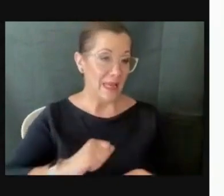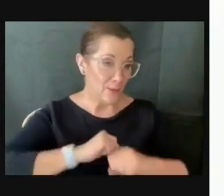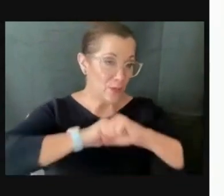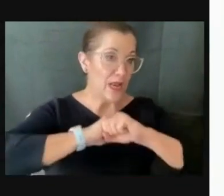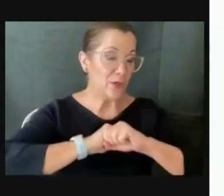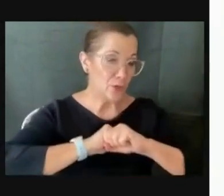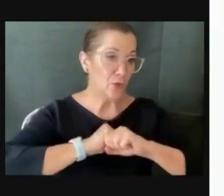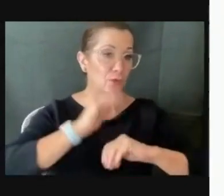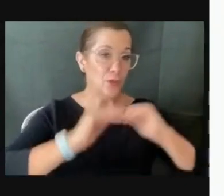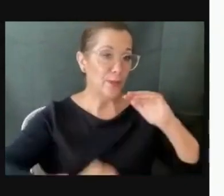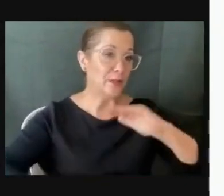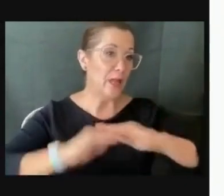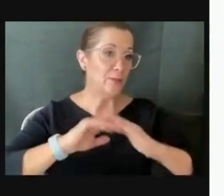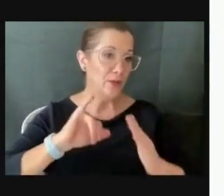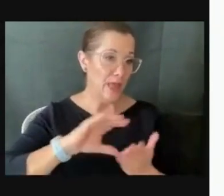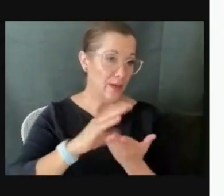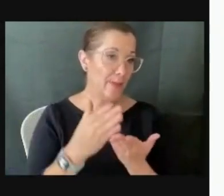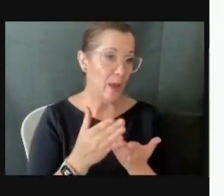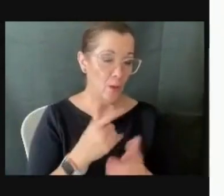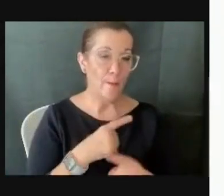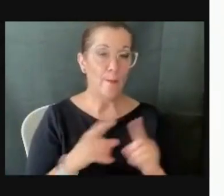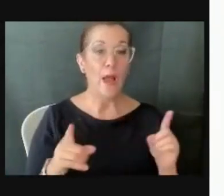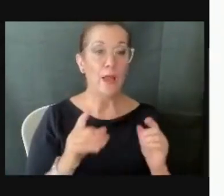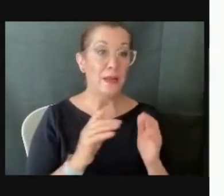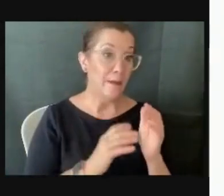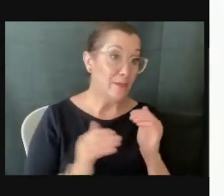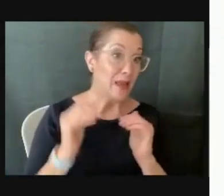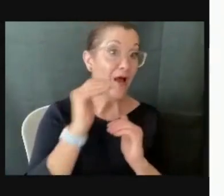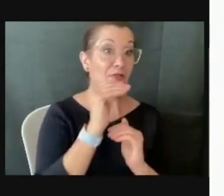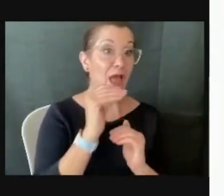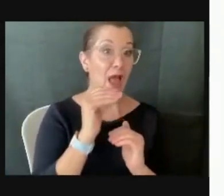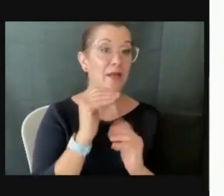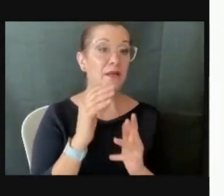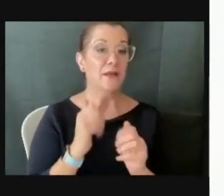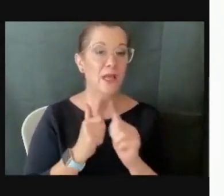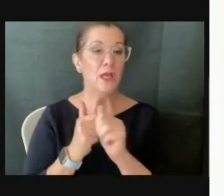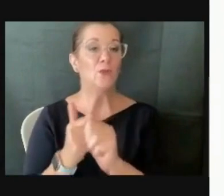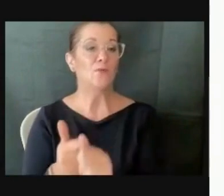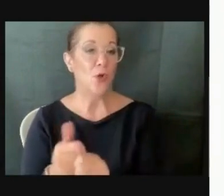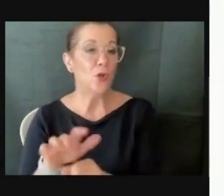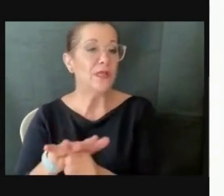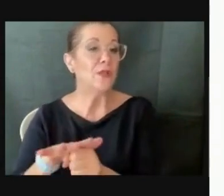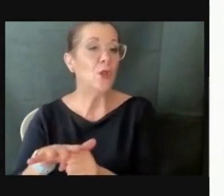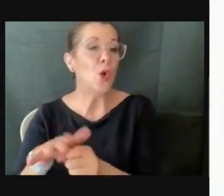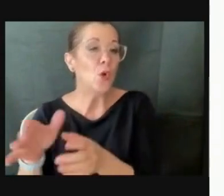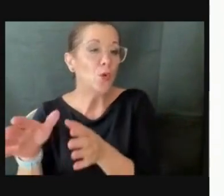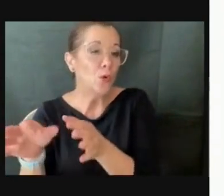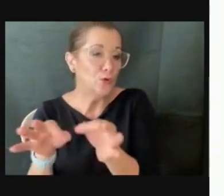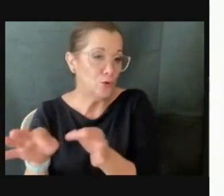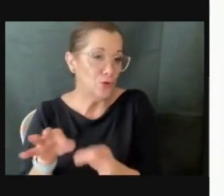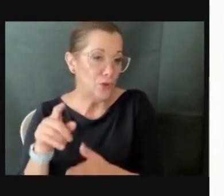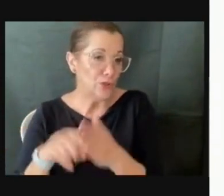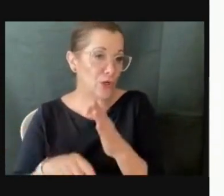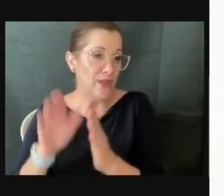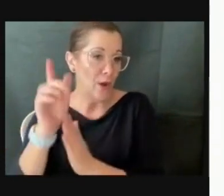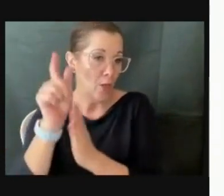amount. But beyond that, it's going to fall within the local jurisdiction what their ordinances are. So you'll check either if